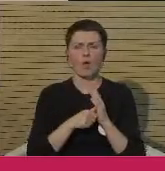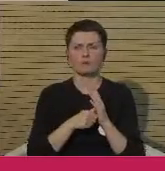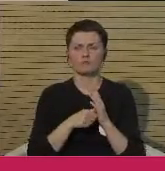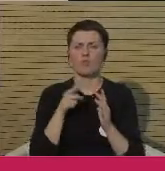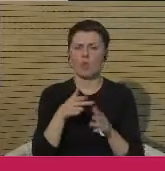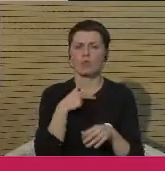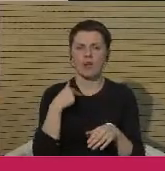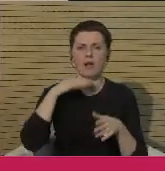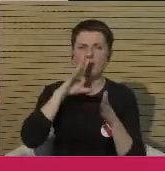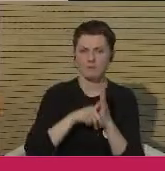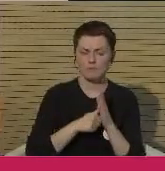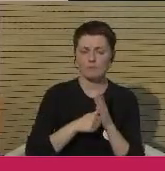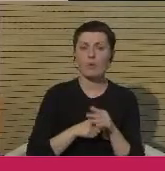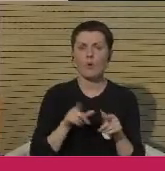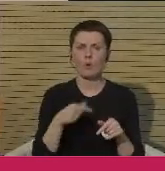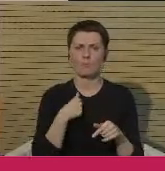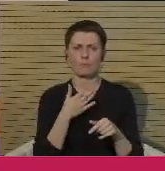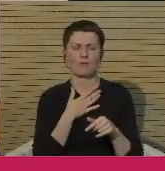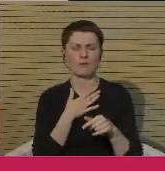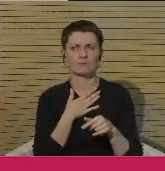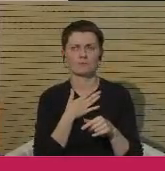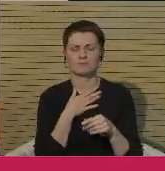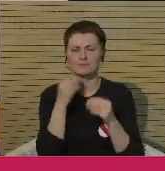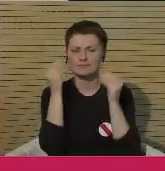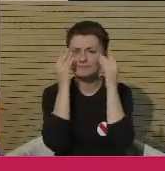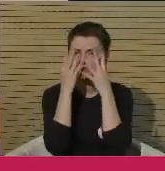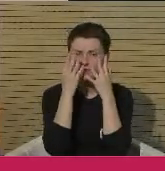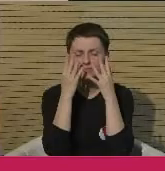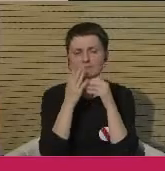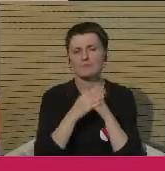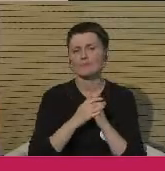"This is our city, this is our city." And